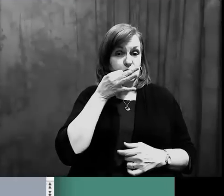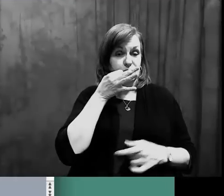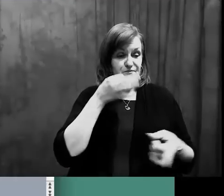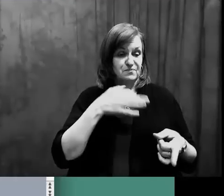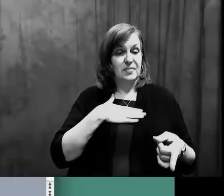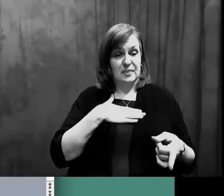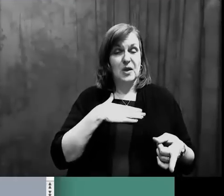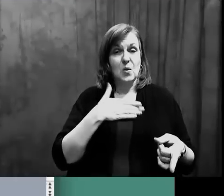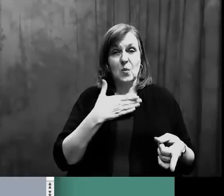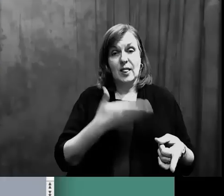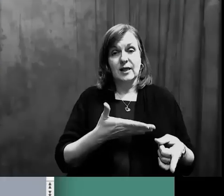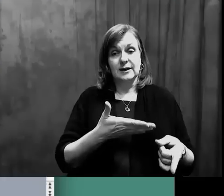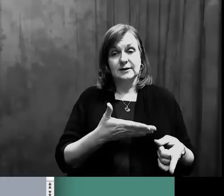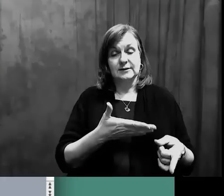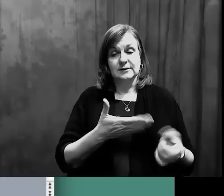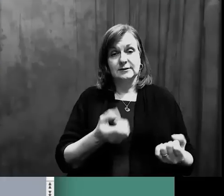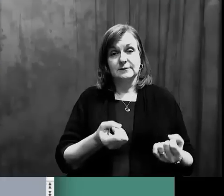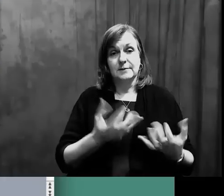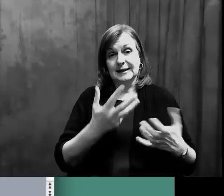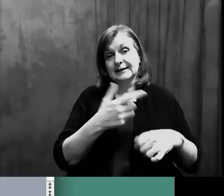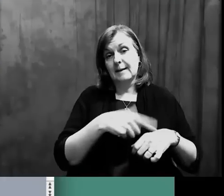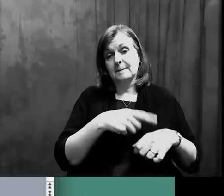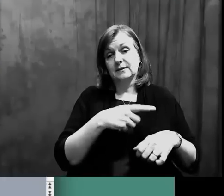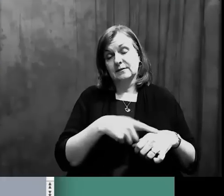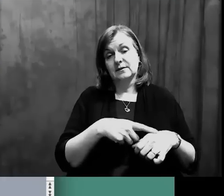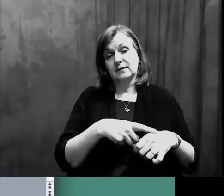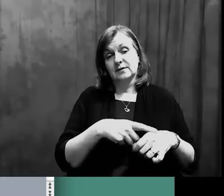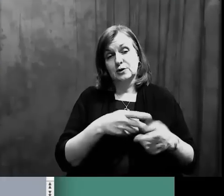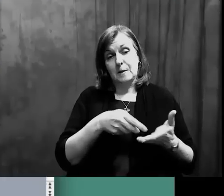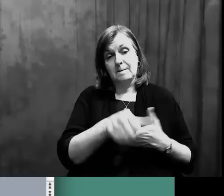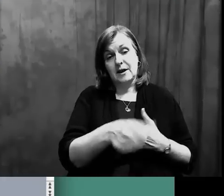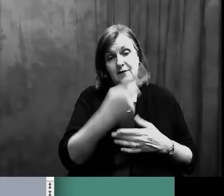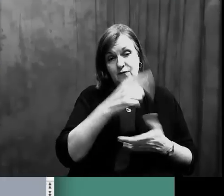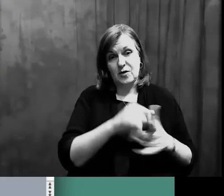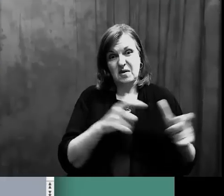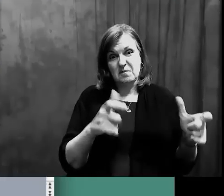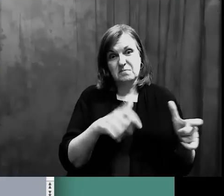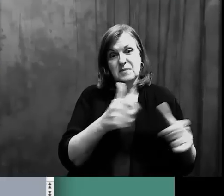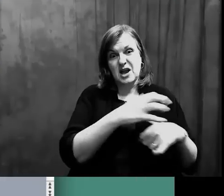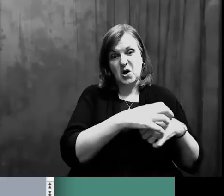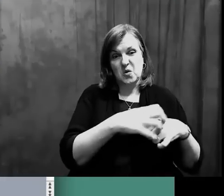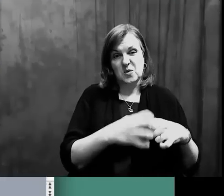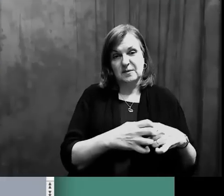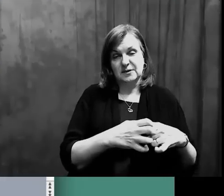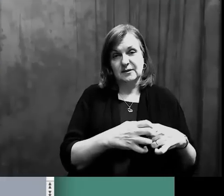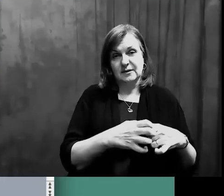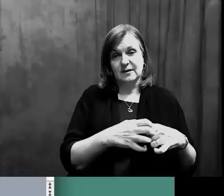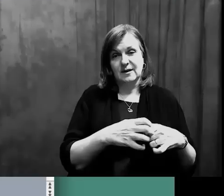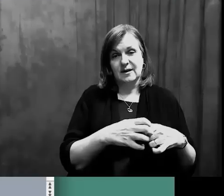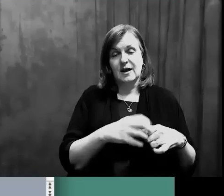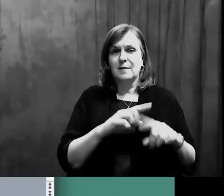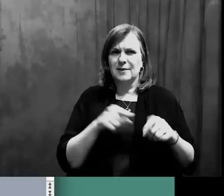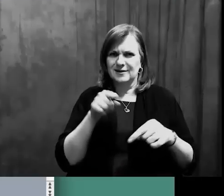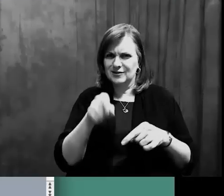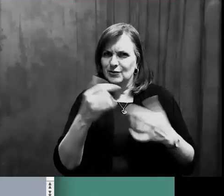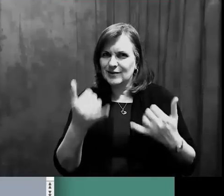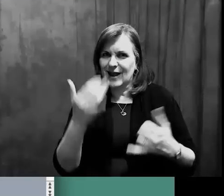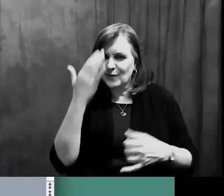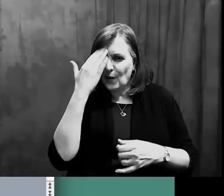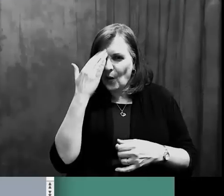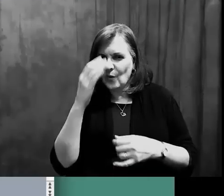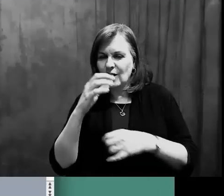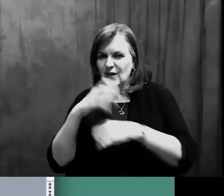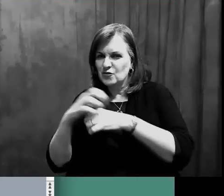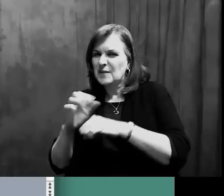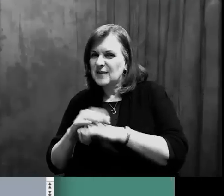consumers prefer larger fruit, and so they're willing, in many cases, to go for these grapes that